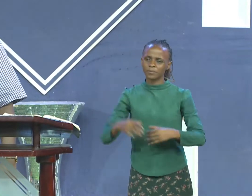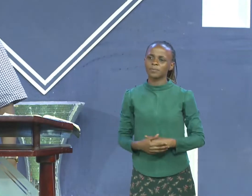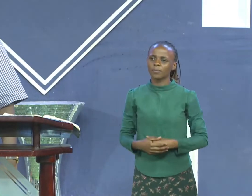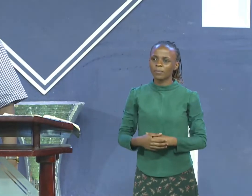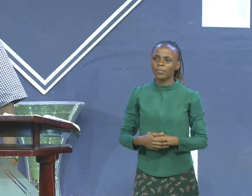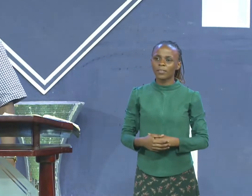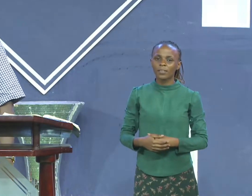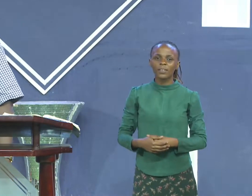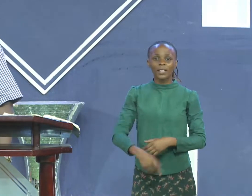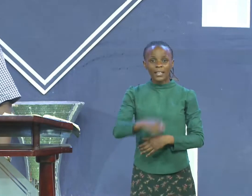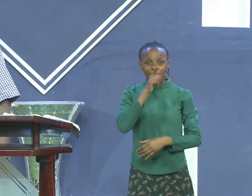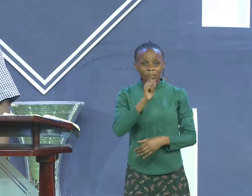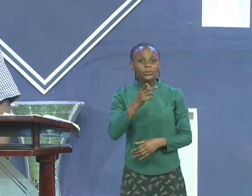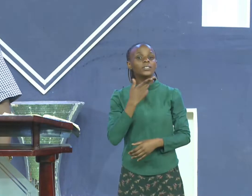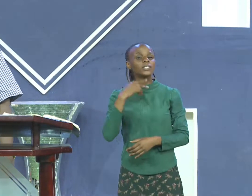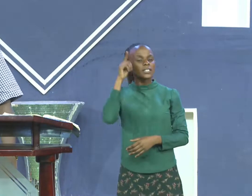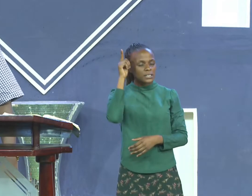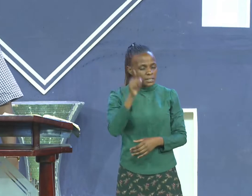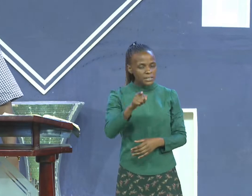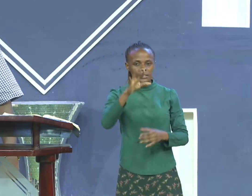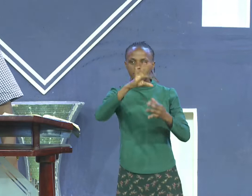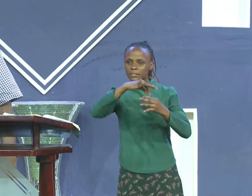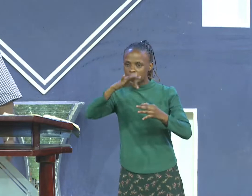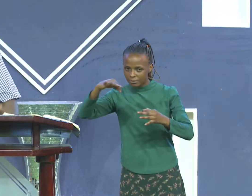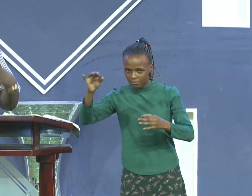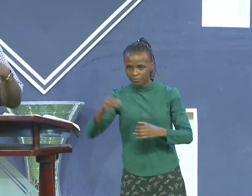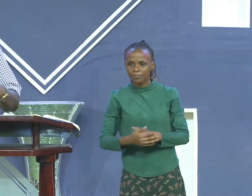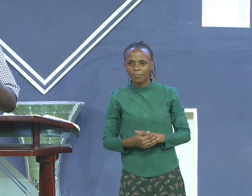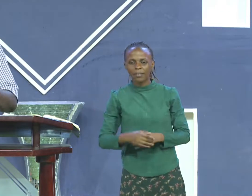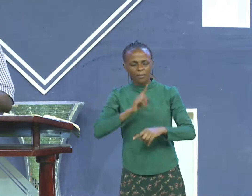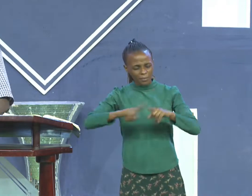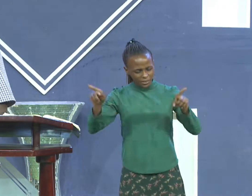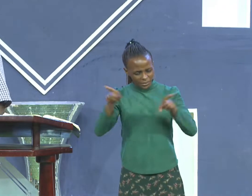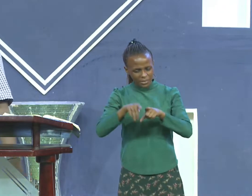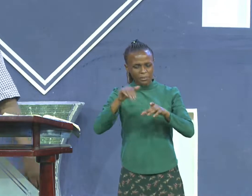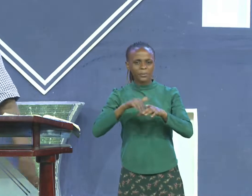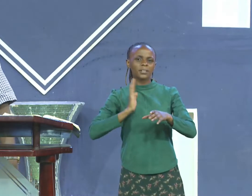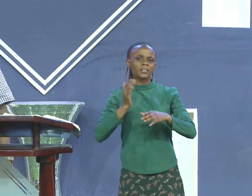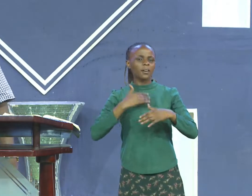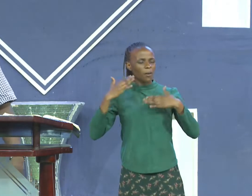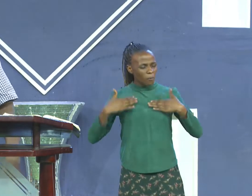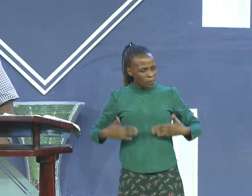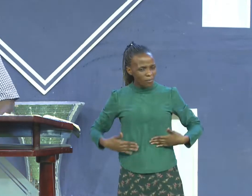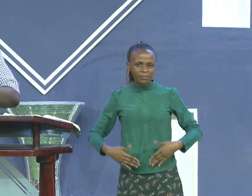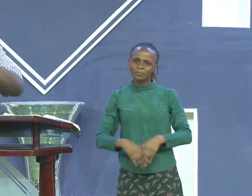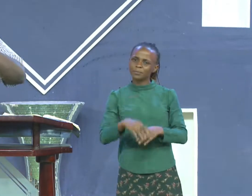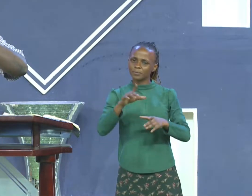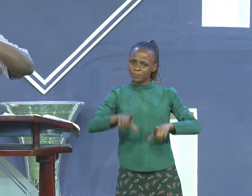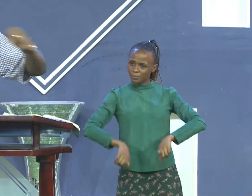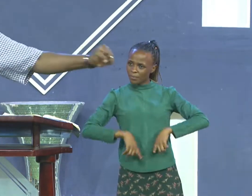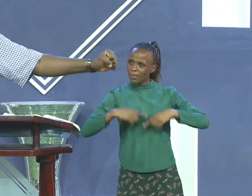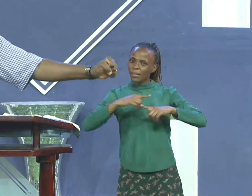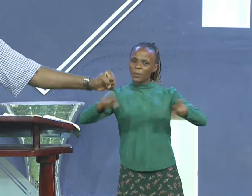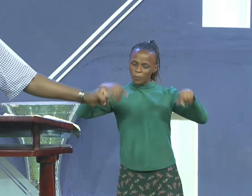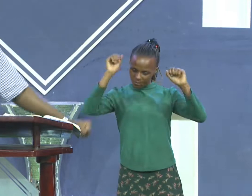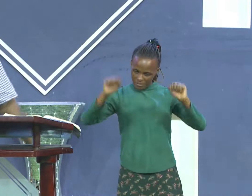ogw'omuperezi. You need this spiritually. Kino kyetaaga mu mwoyo. But even in our physical life. Naye ne mu bulamu bwaffe obw'omubiri. We need to